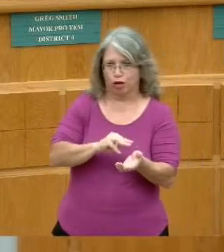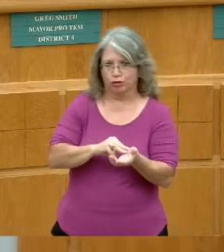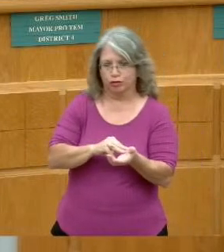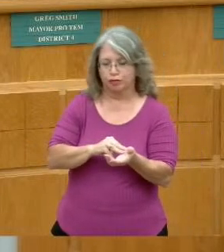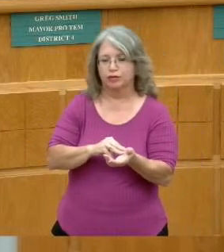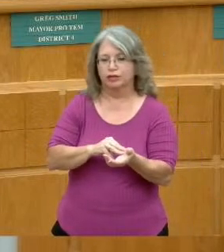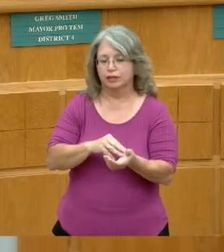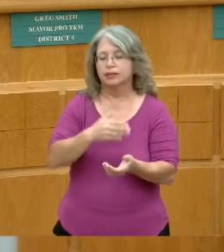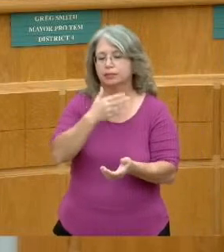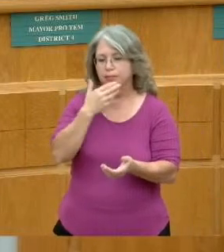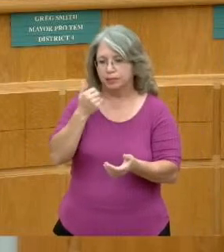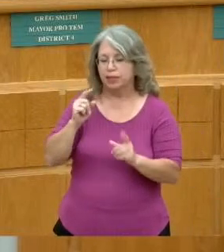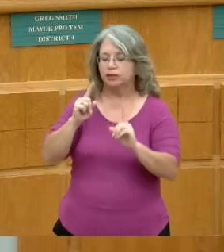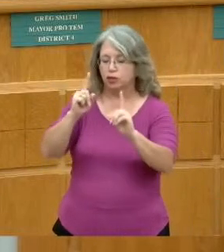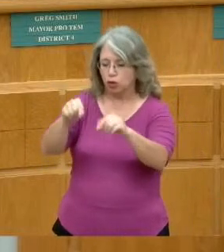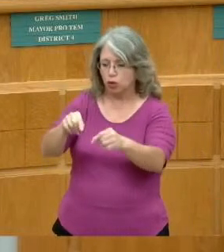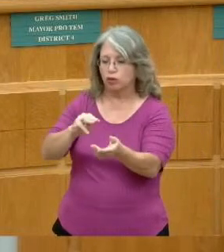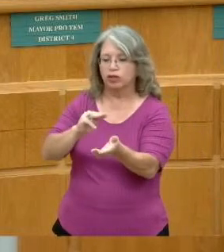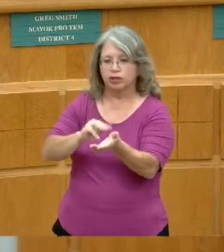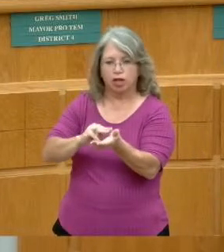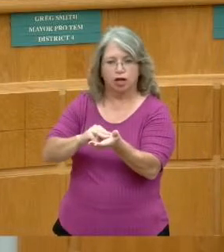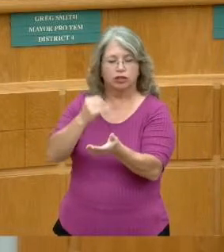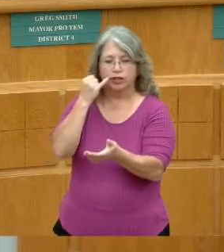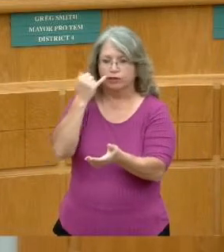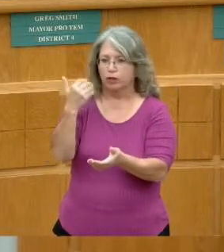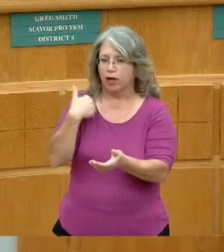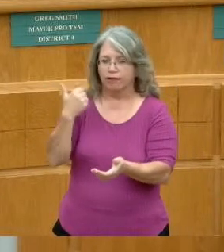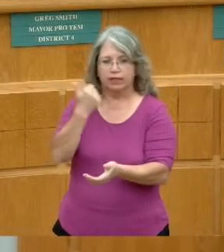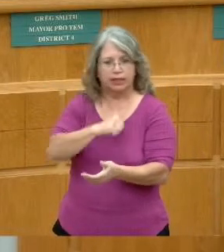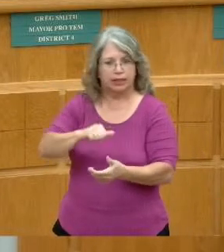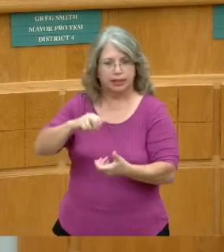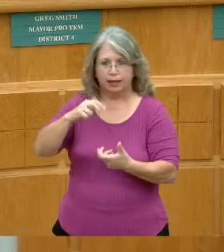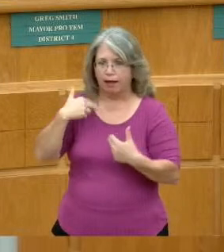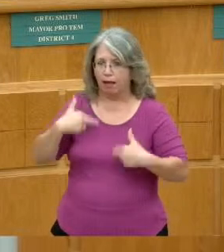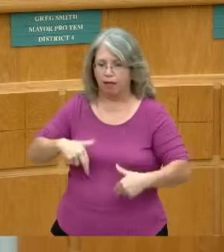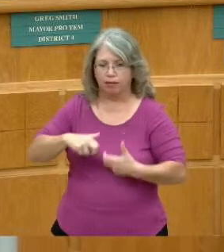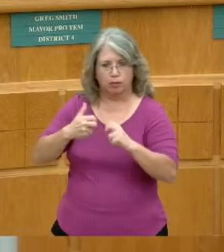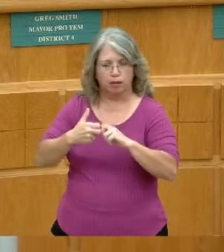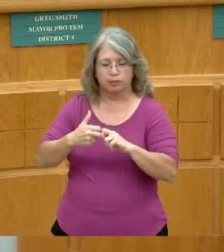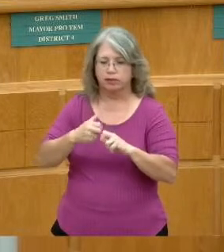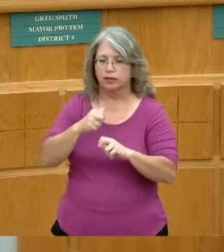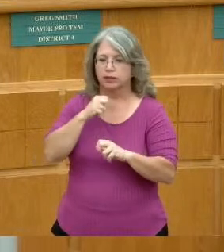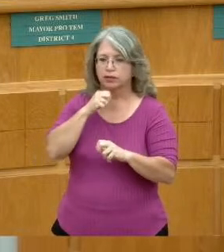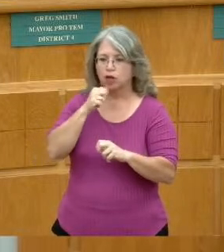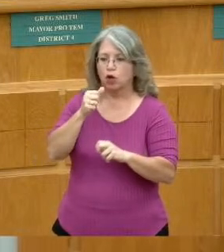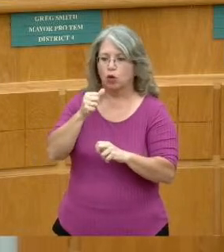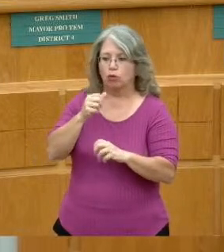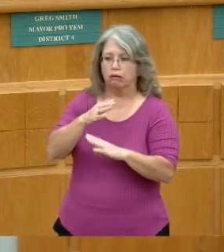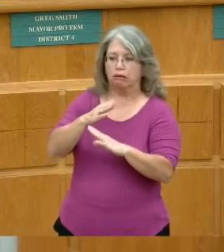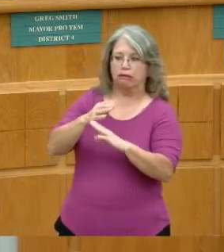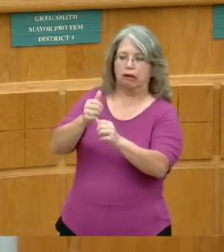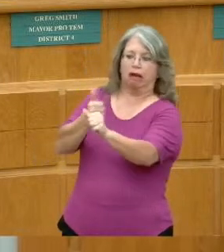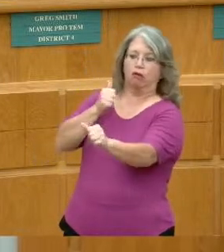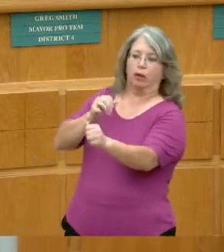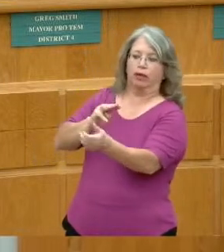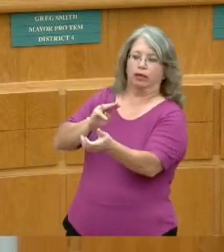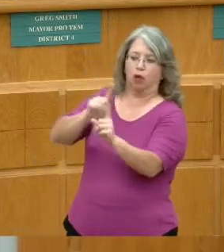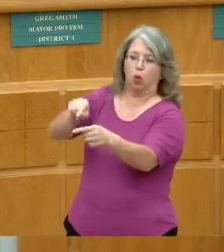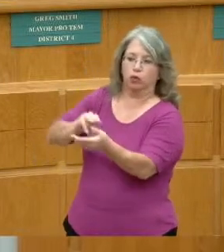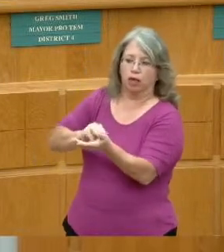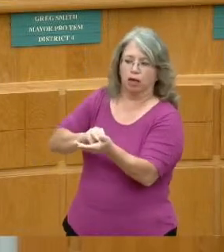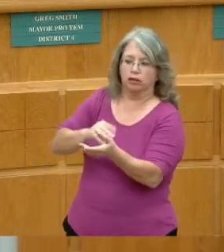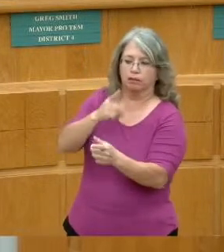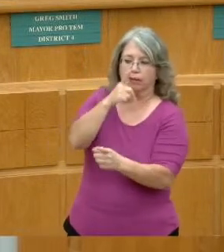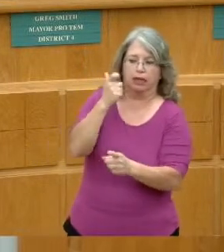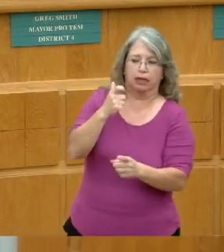So COVID-19 is not really a good reason not to get the medical treatment that you need. And something that we didn't show but that we see